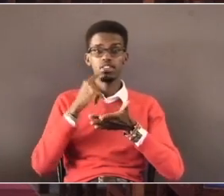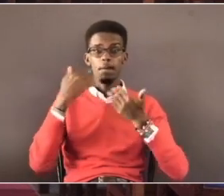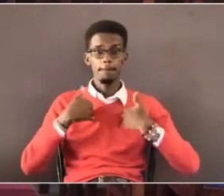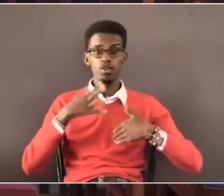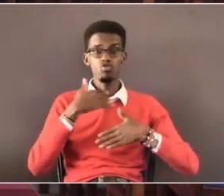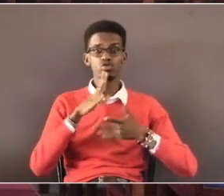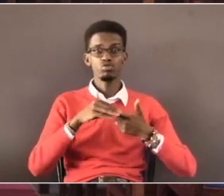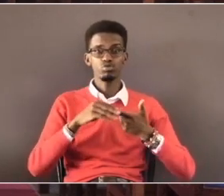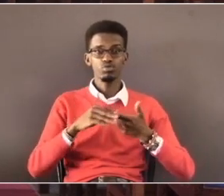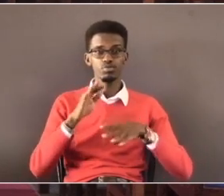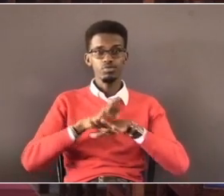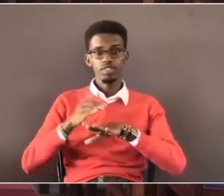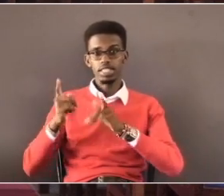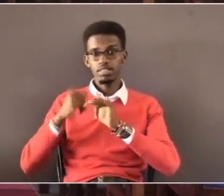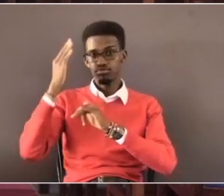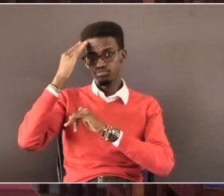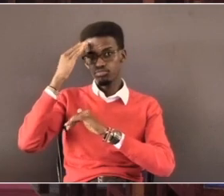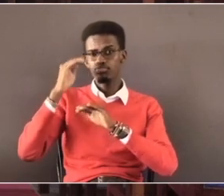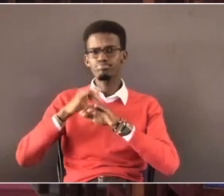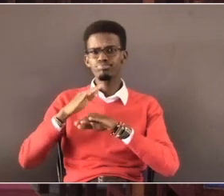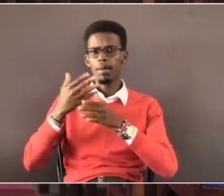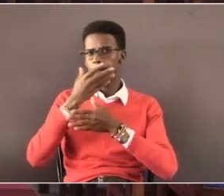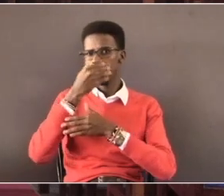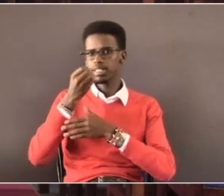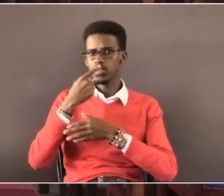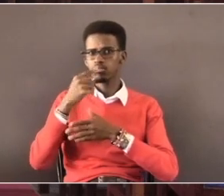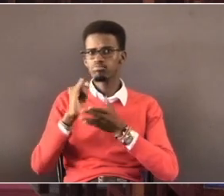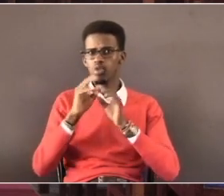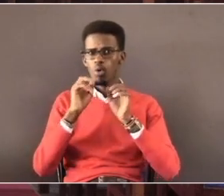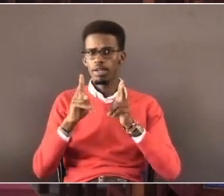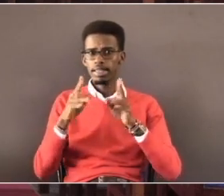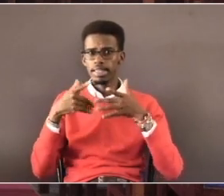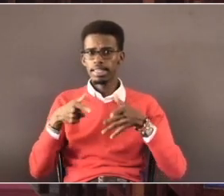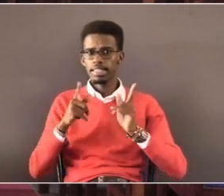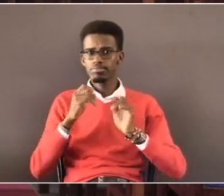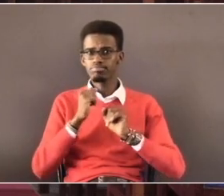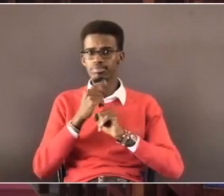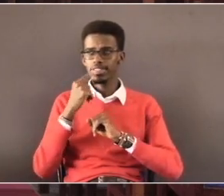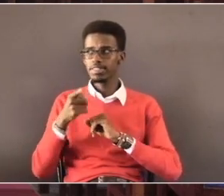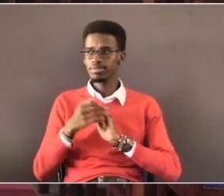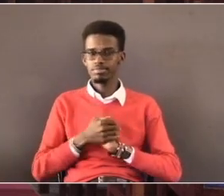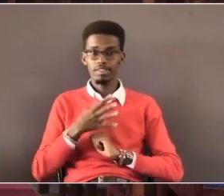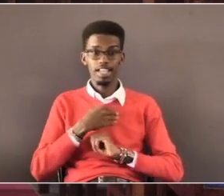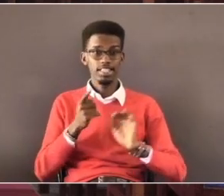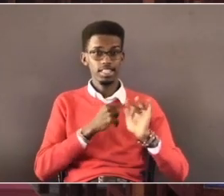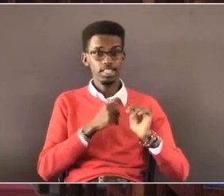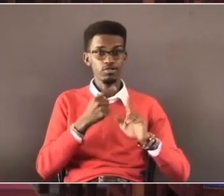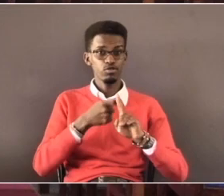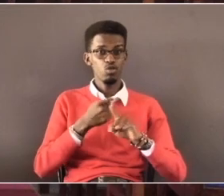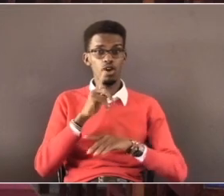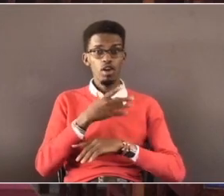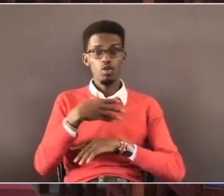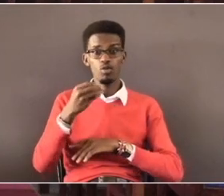you want to get to know a little bit better. So you're like, okay, so let's do this. And usually from the word